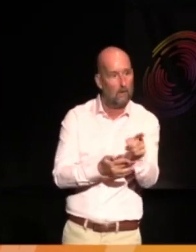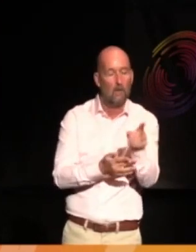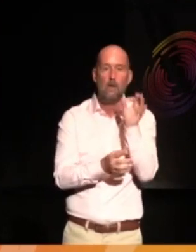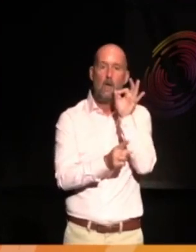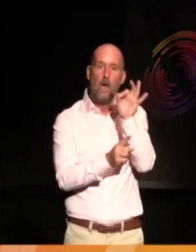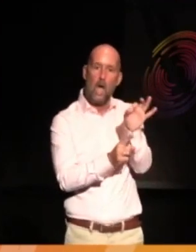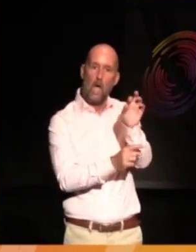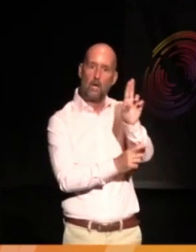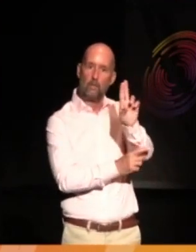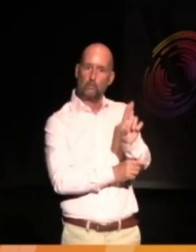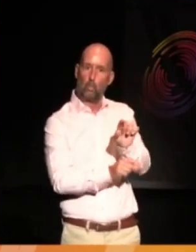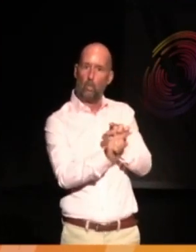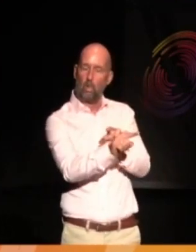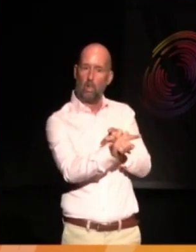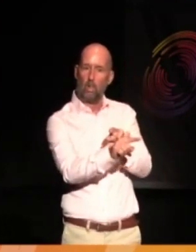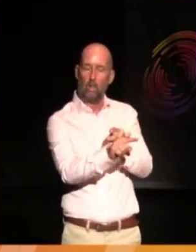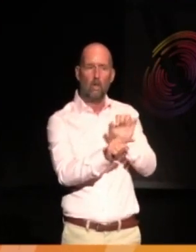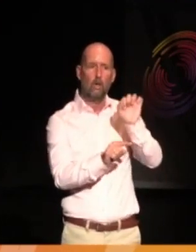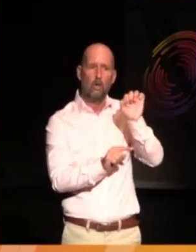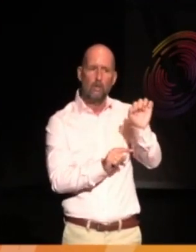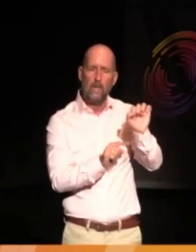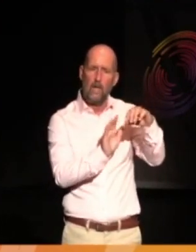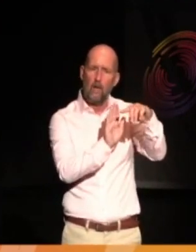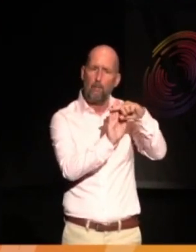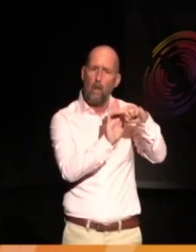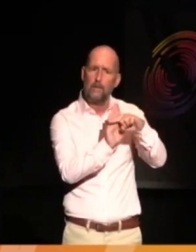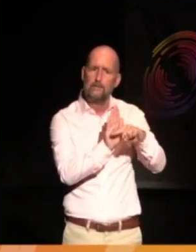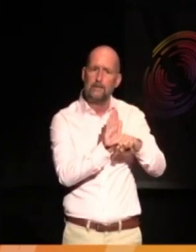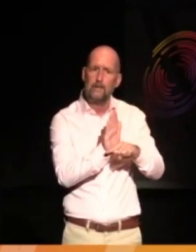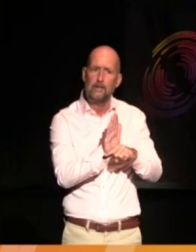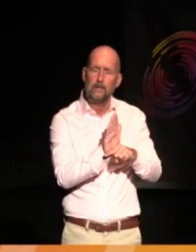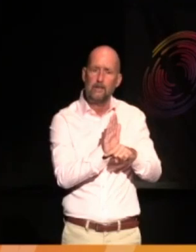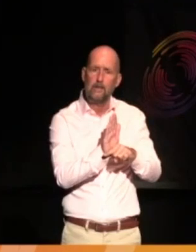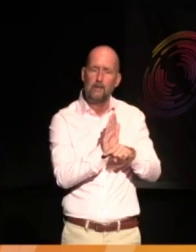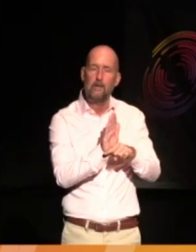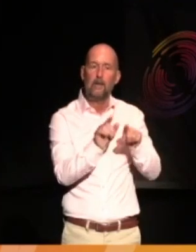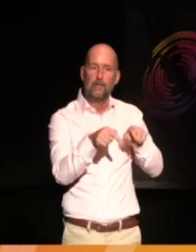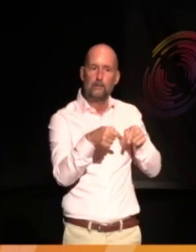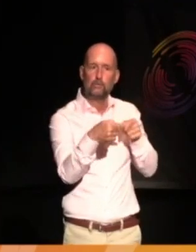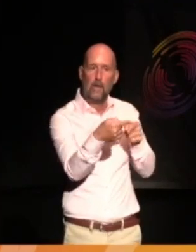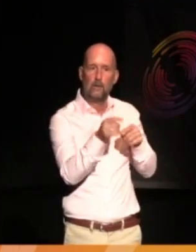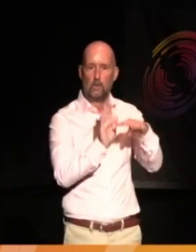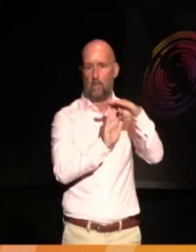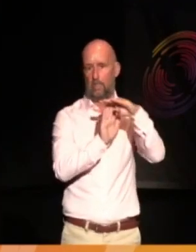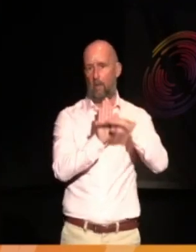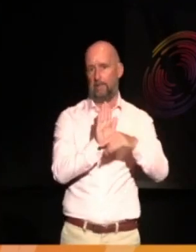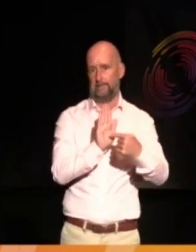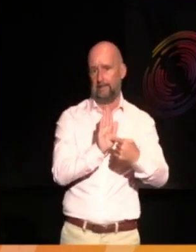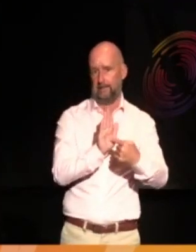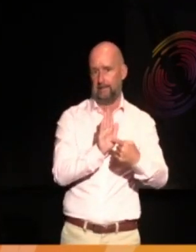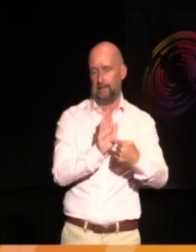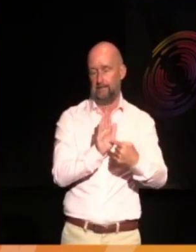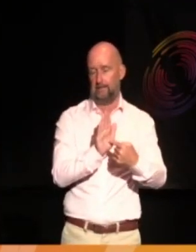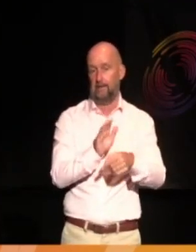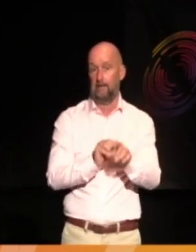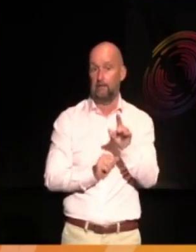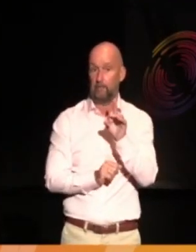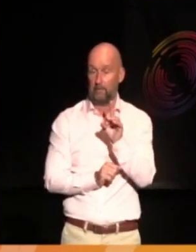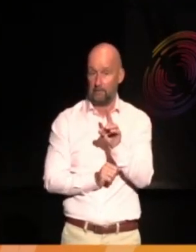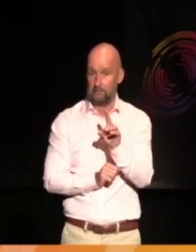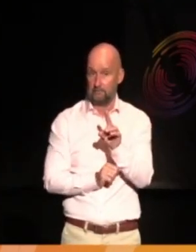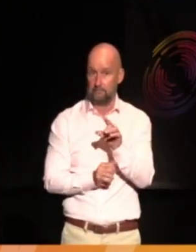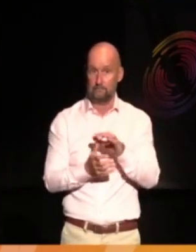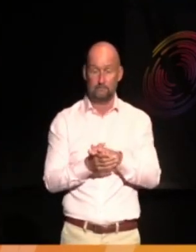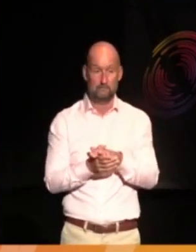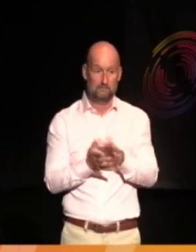school what the policy is, and then fight them on the policy. But if you want to